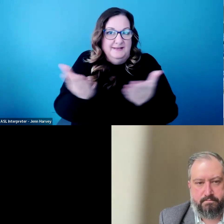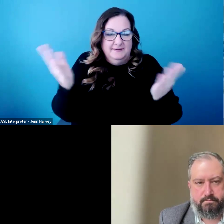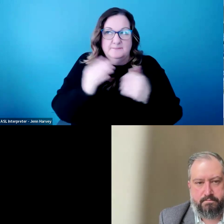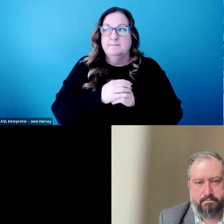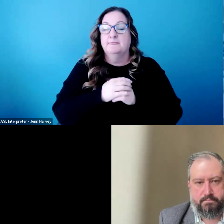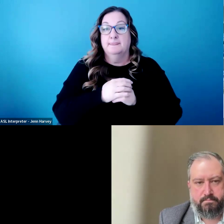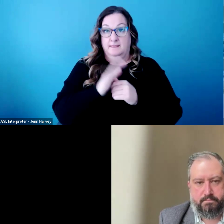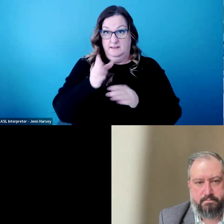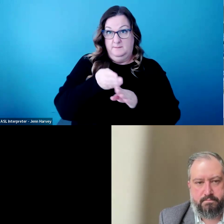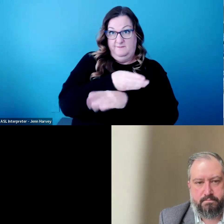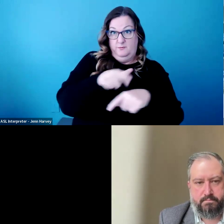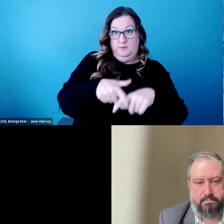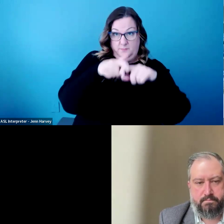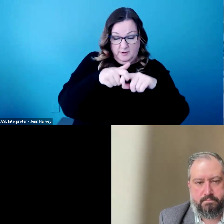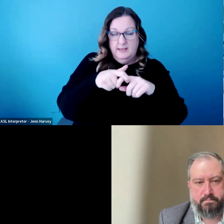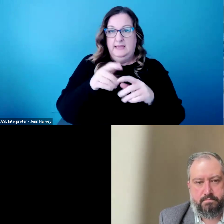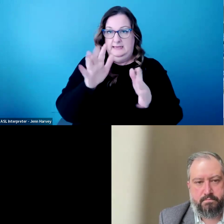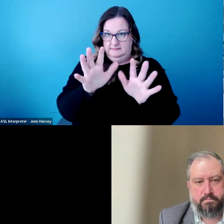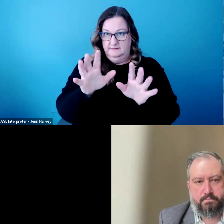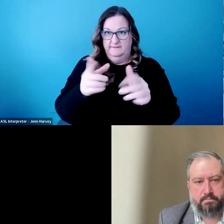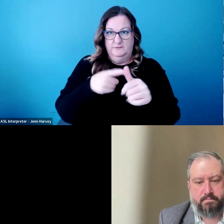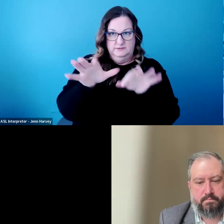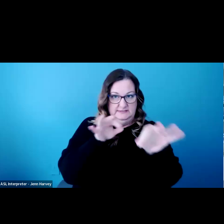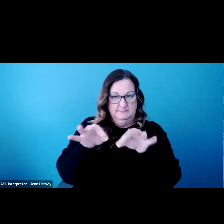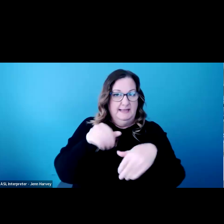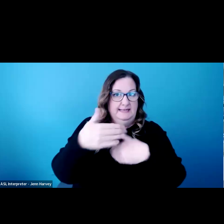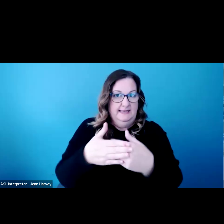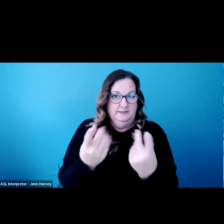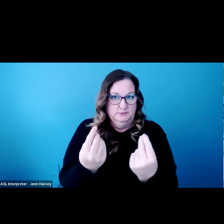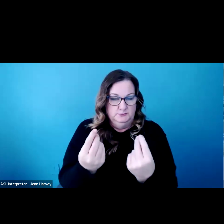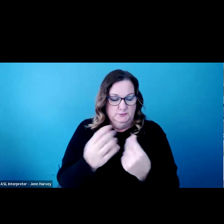keep you all here and give us just a moment to go over what is coming up next. So